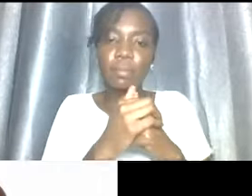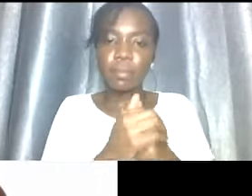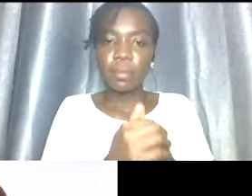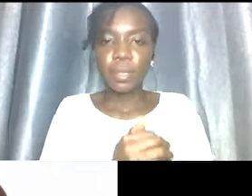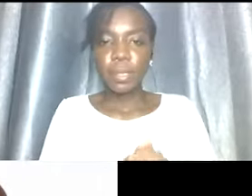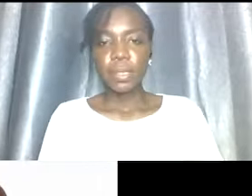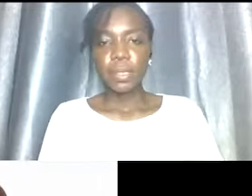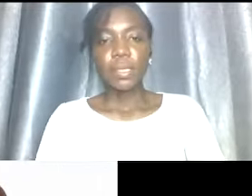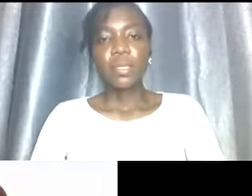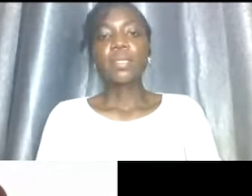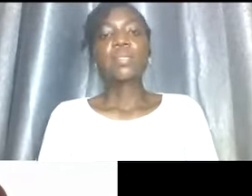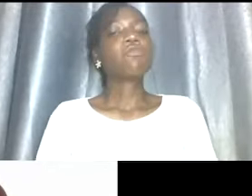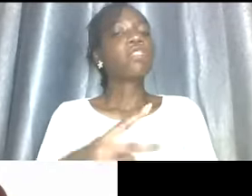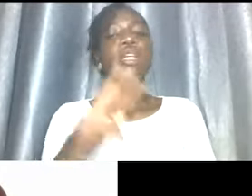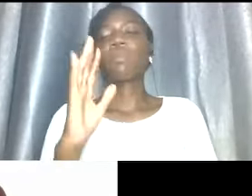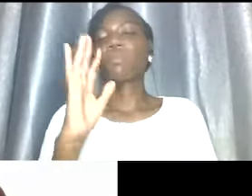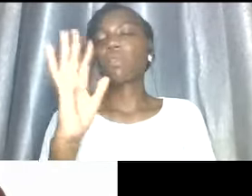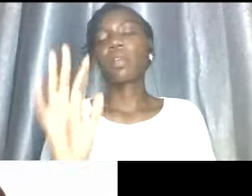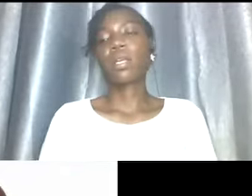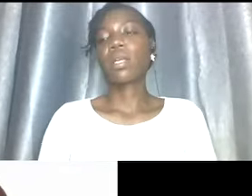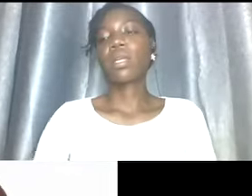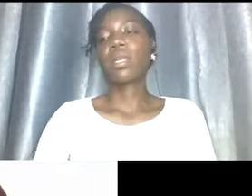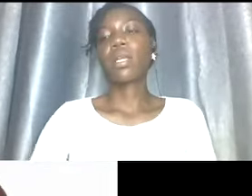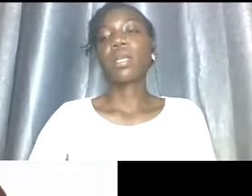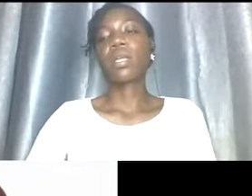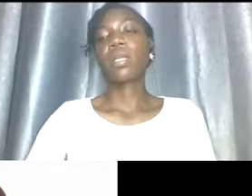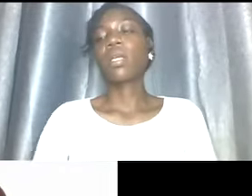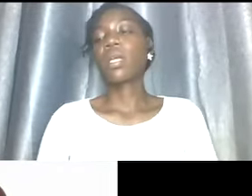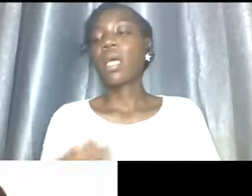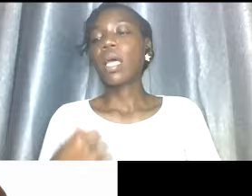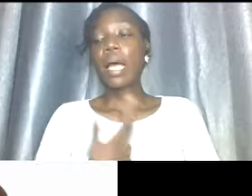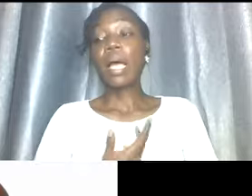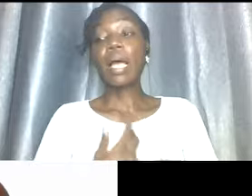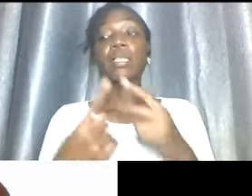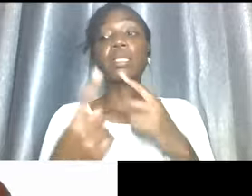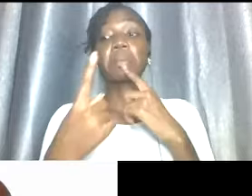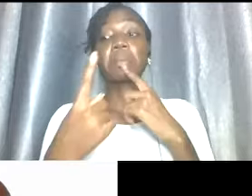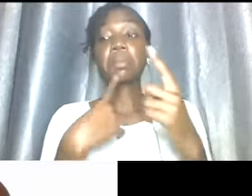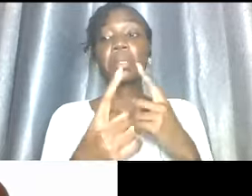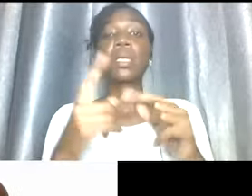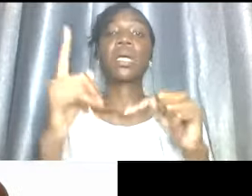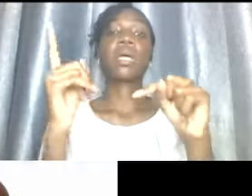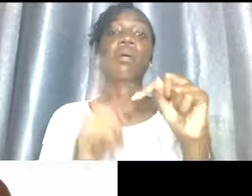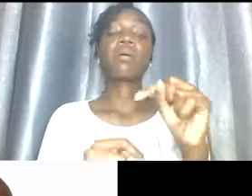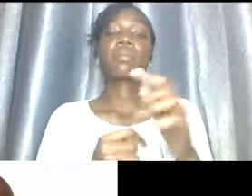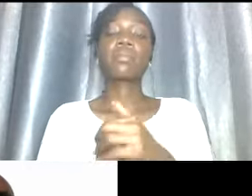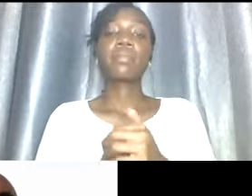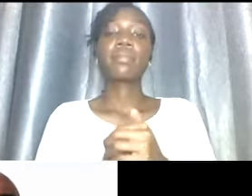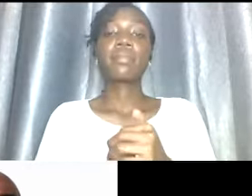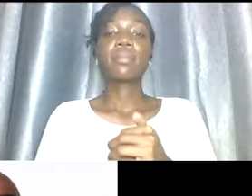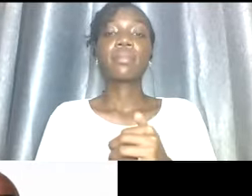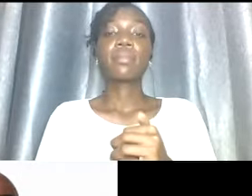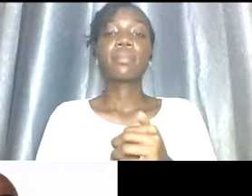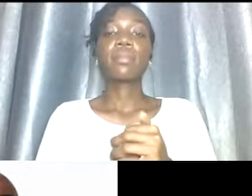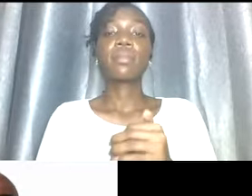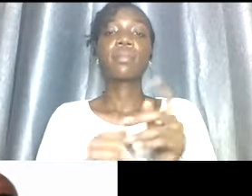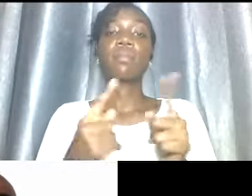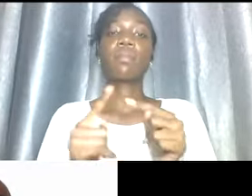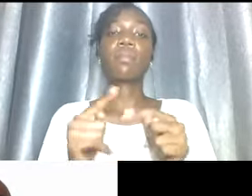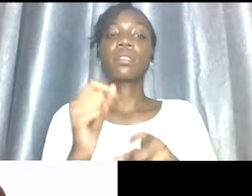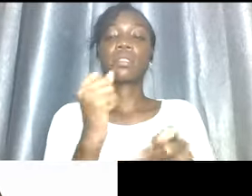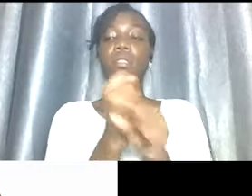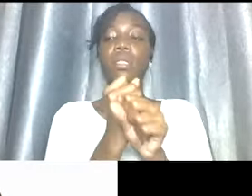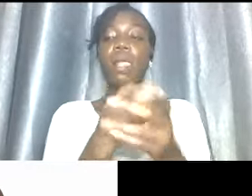Okay. It's very important. We cannot speak. I may be able to speak to Grace in a heavy tone because